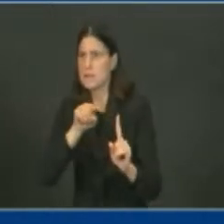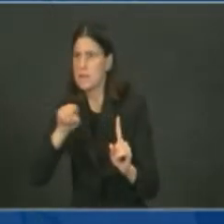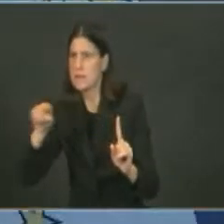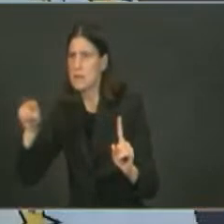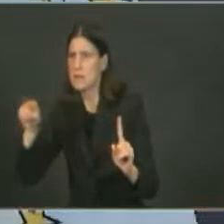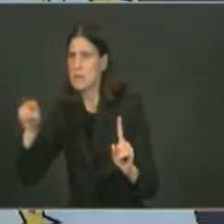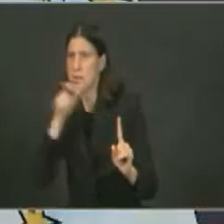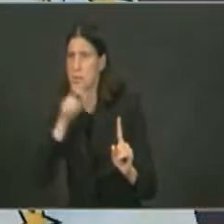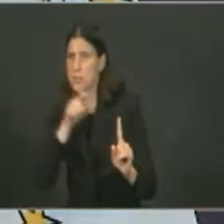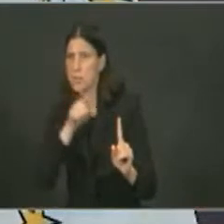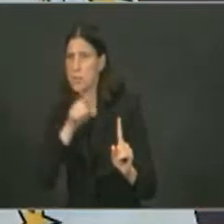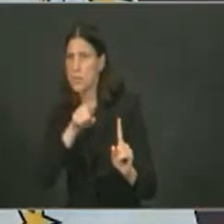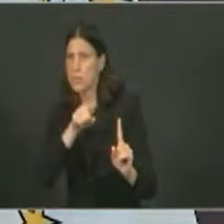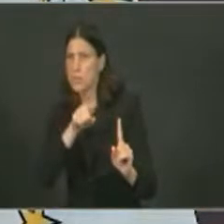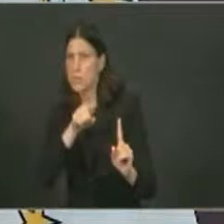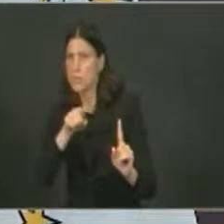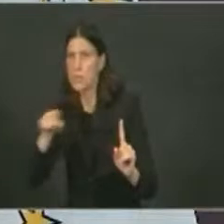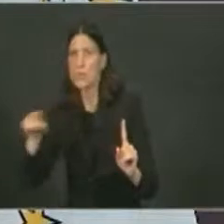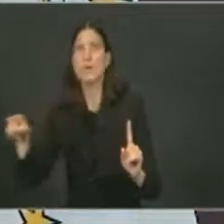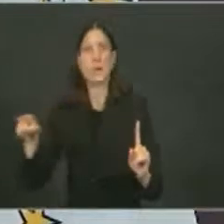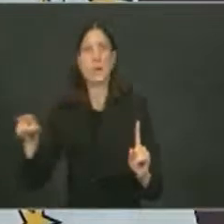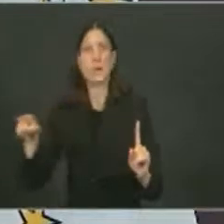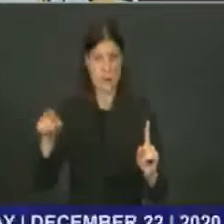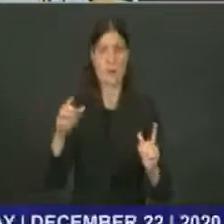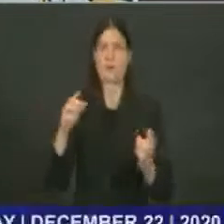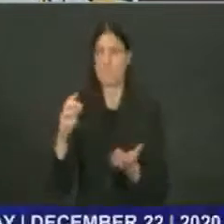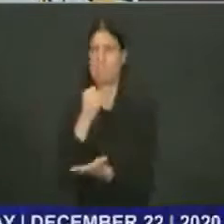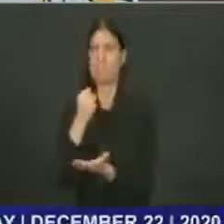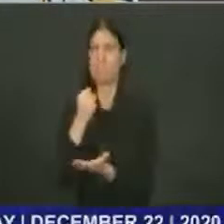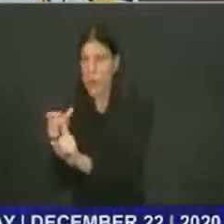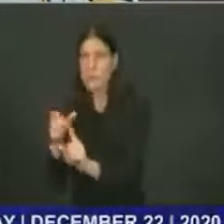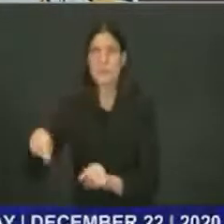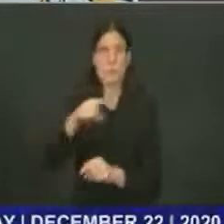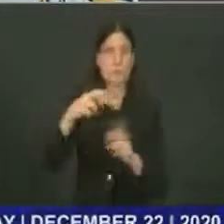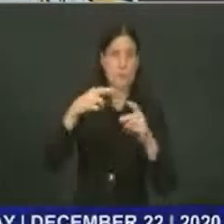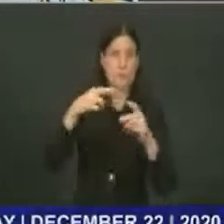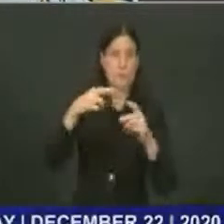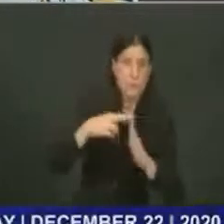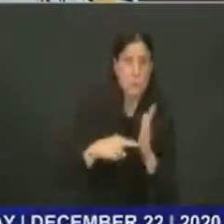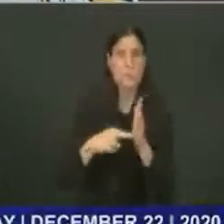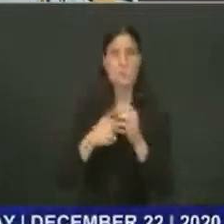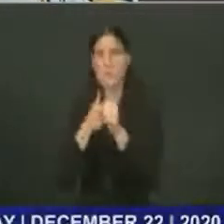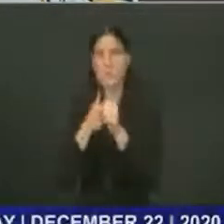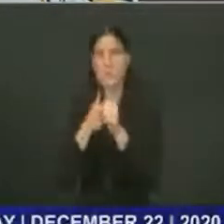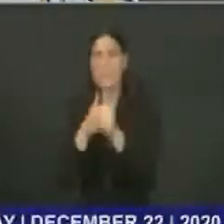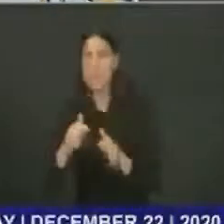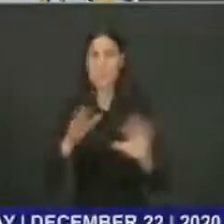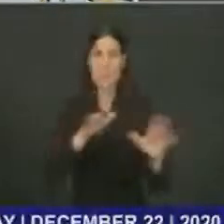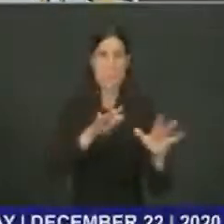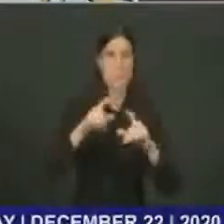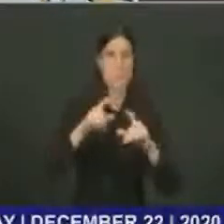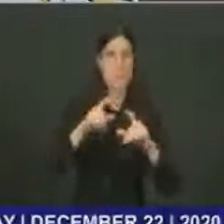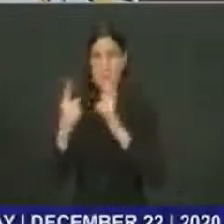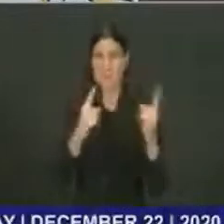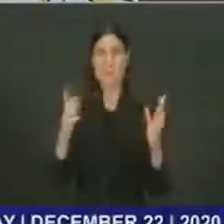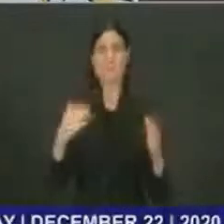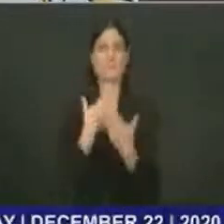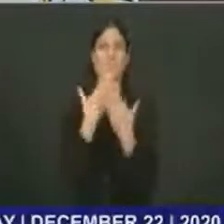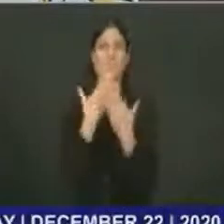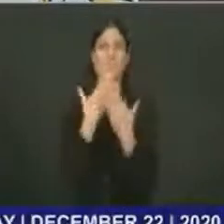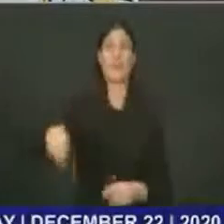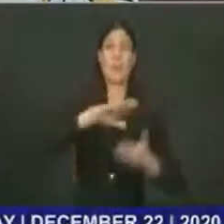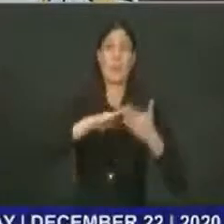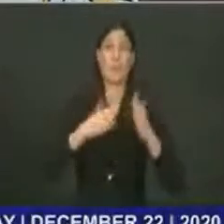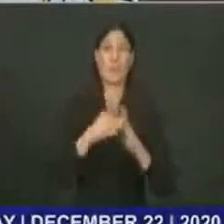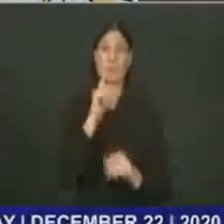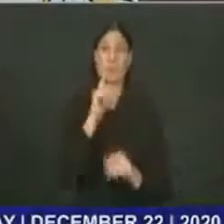it worked. And we're seeing terrific results in saving lives, seeing our hospitalizations plateau, still over